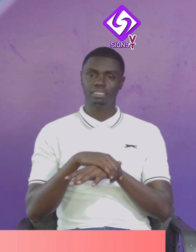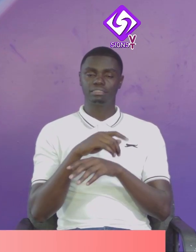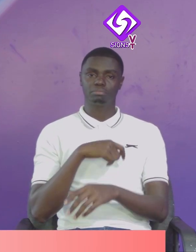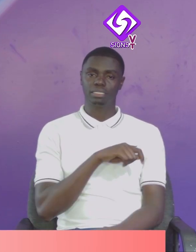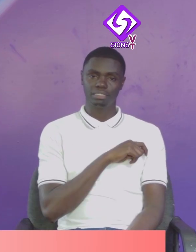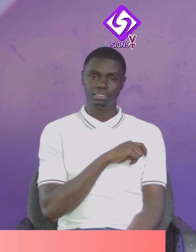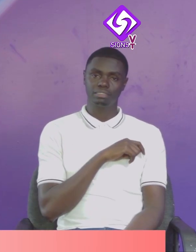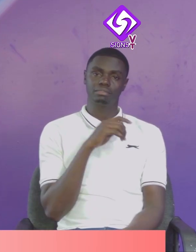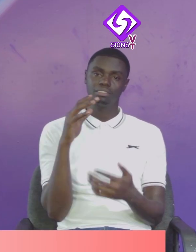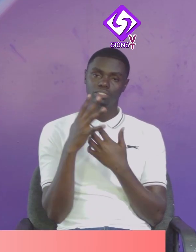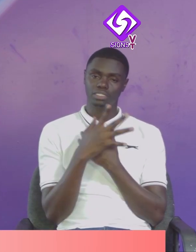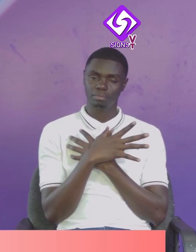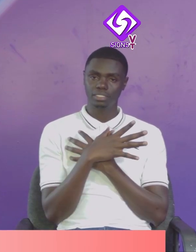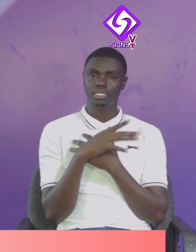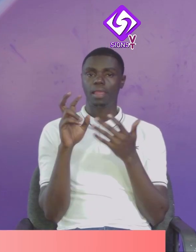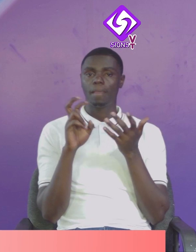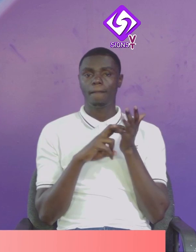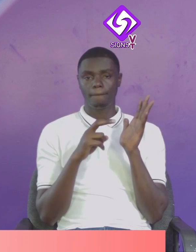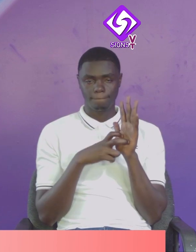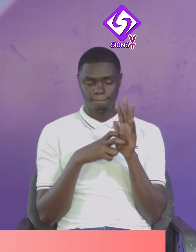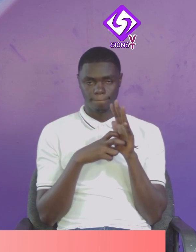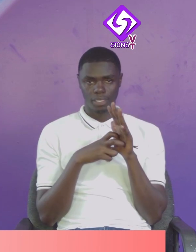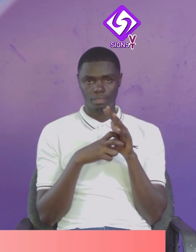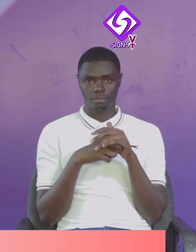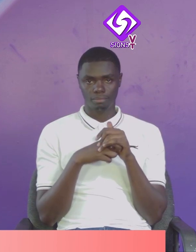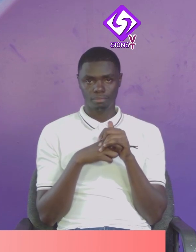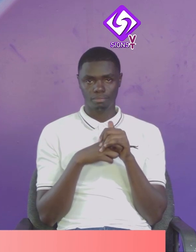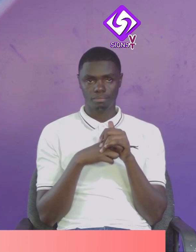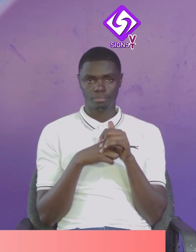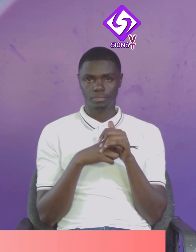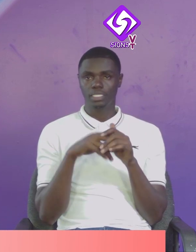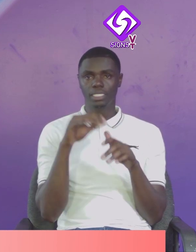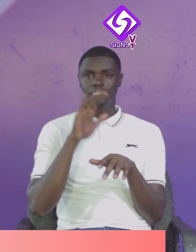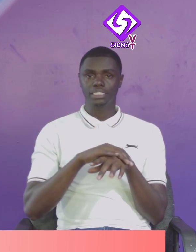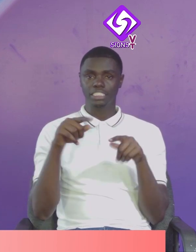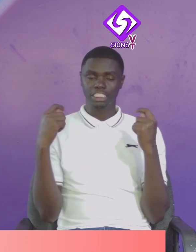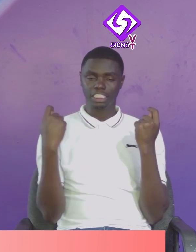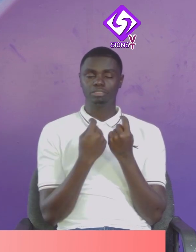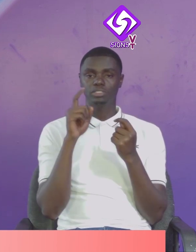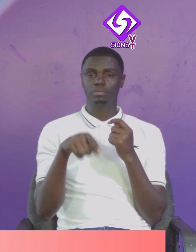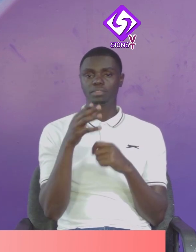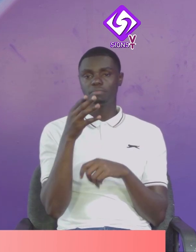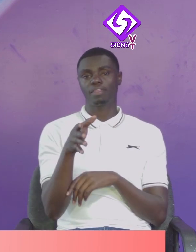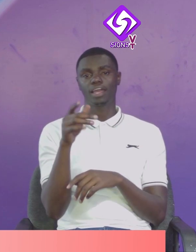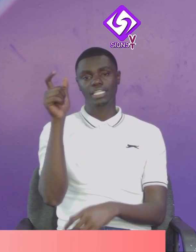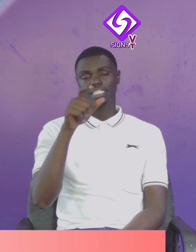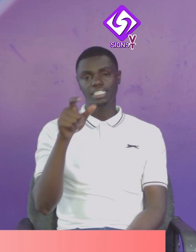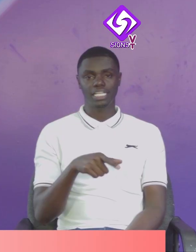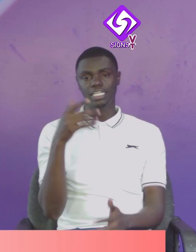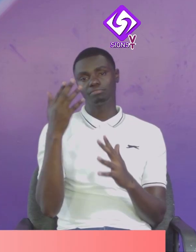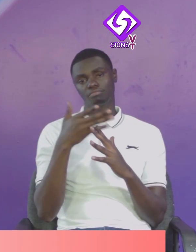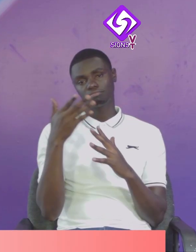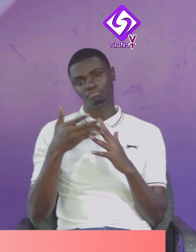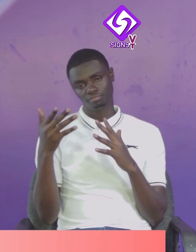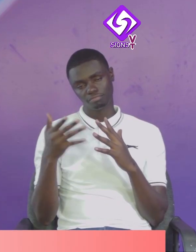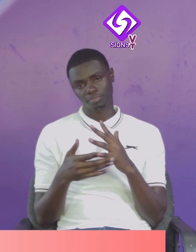Spain, Germany. So that means that these teams must be there. Right. And Italy is among them. So it